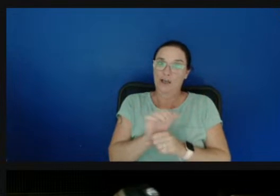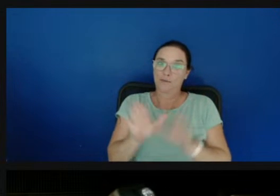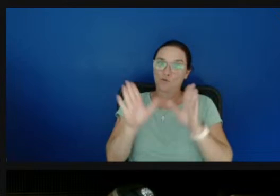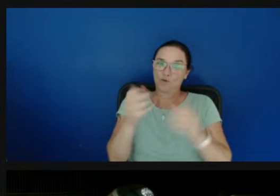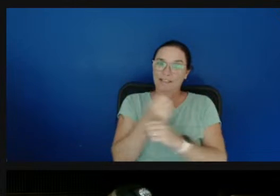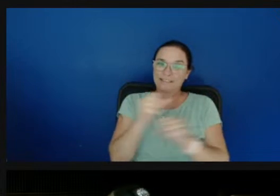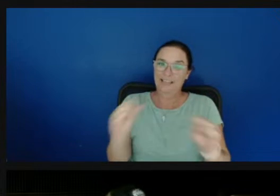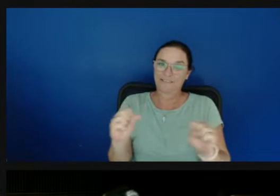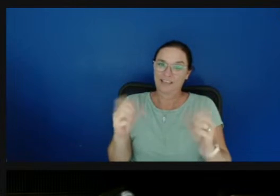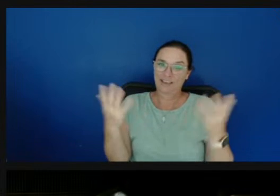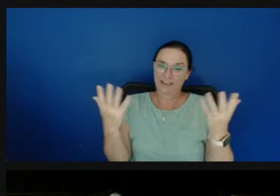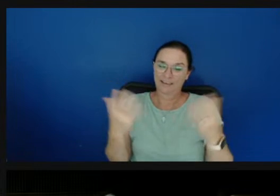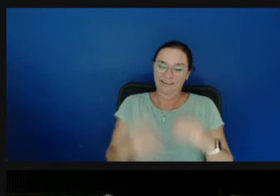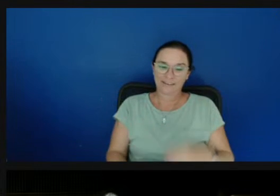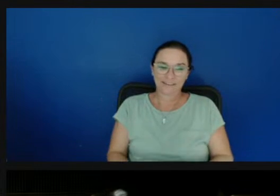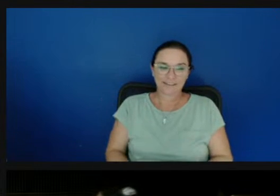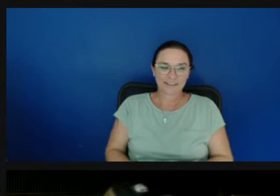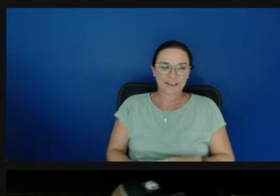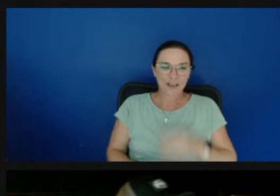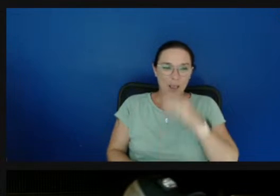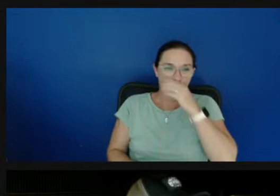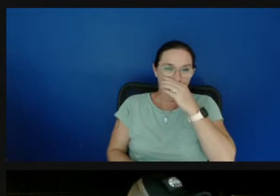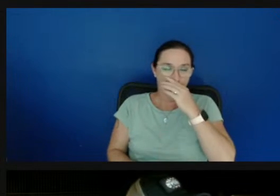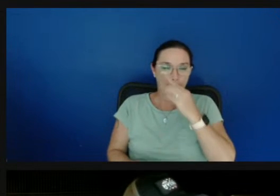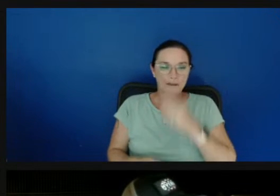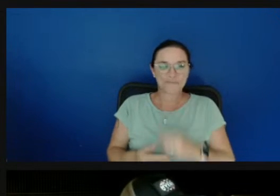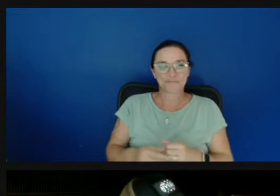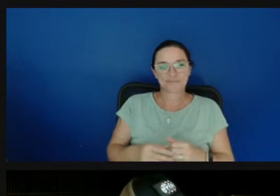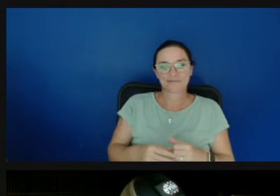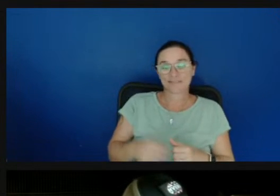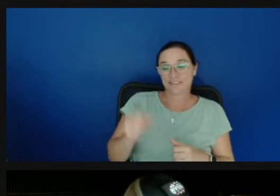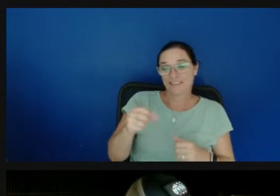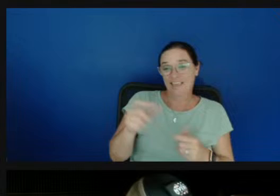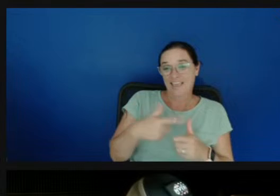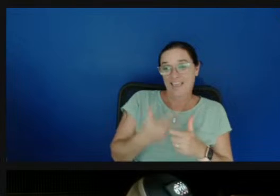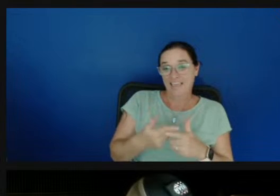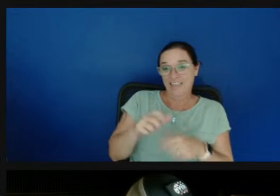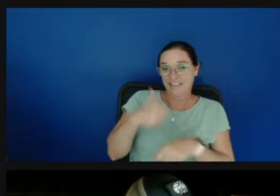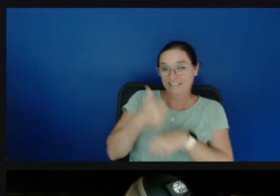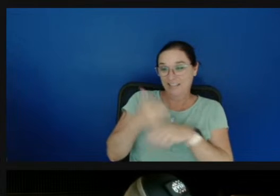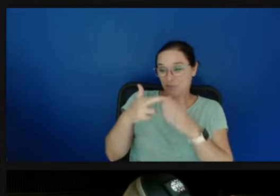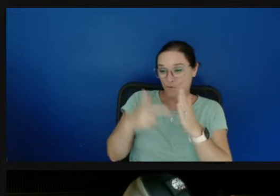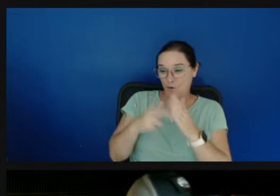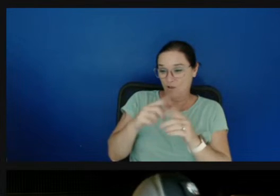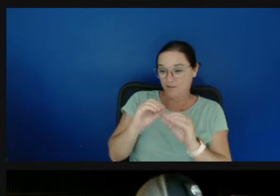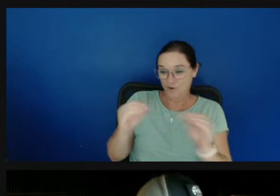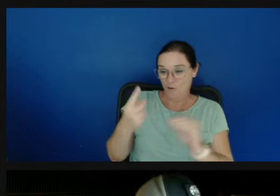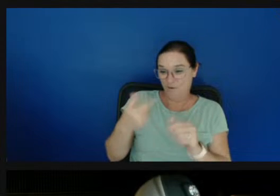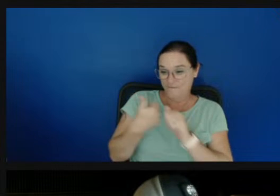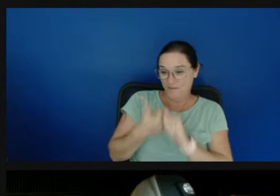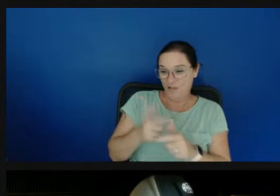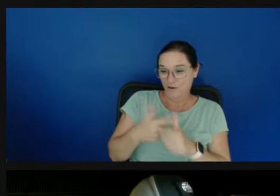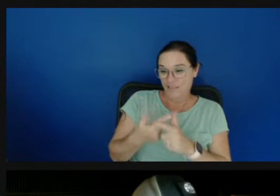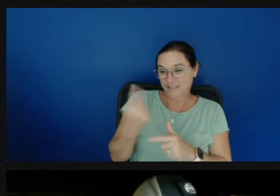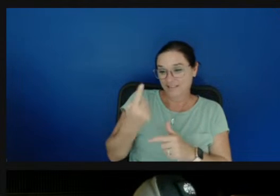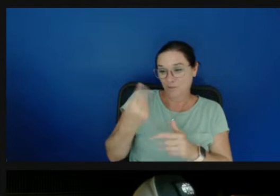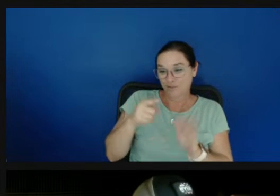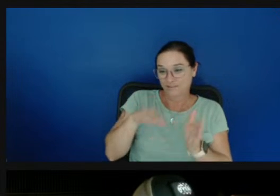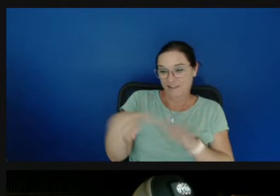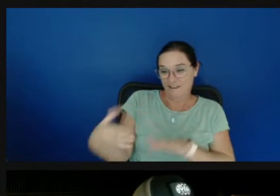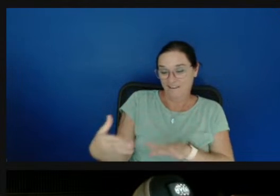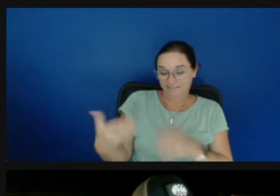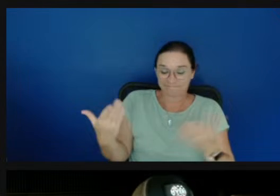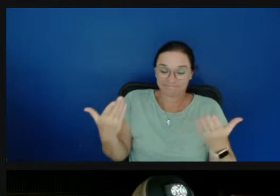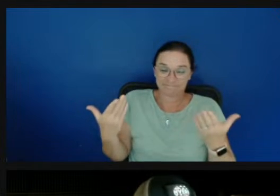At least, yeah. Well, and then he set the rule, and then no one followed it, and someone got killed.